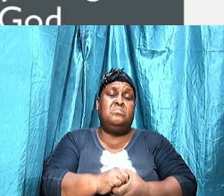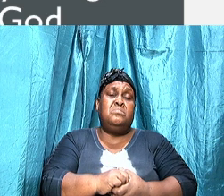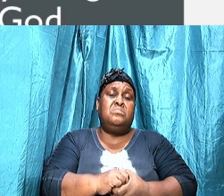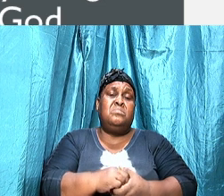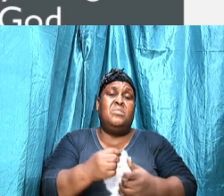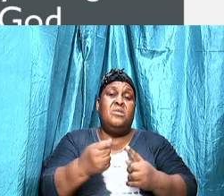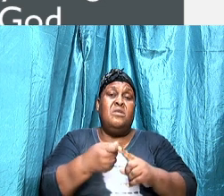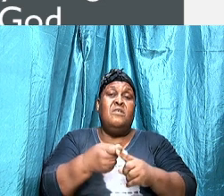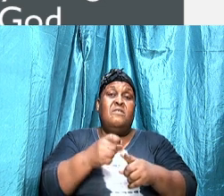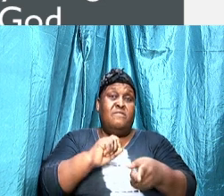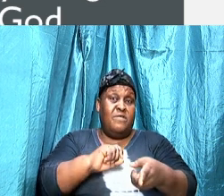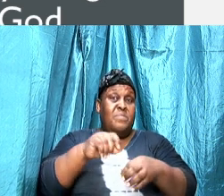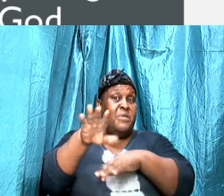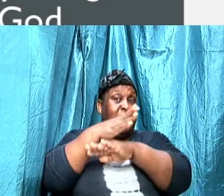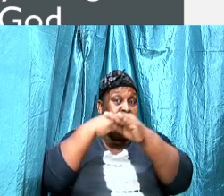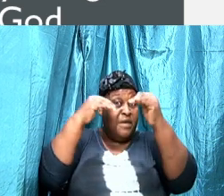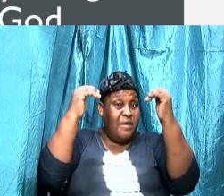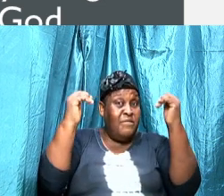from the heavens, as it were,